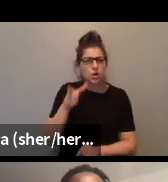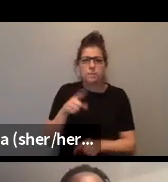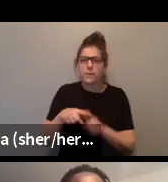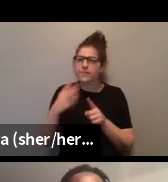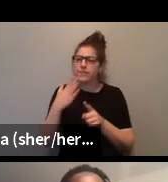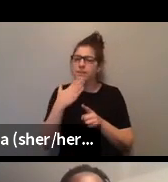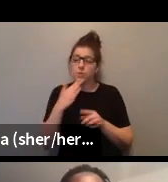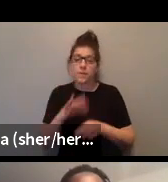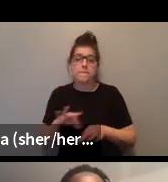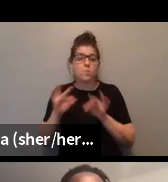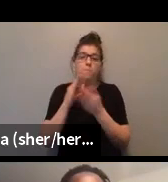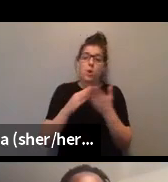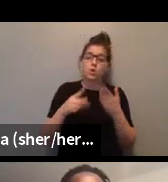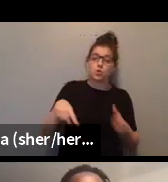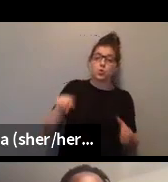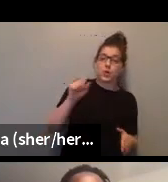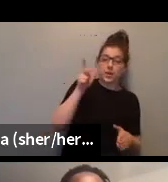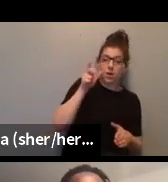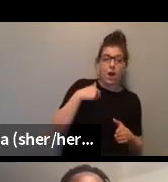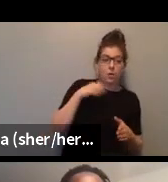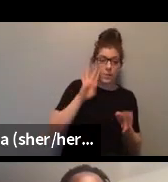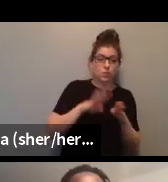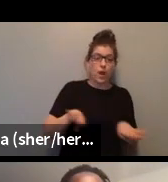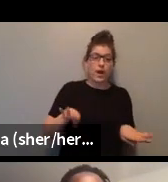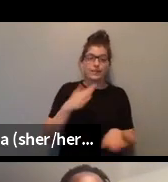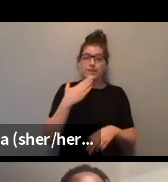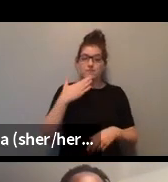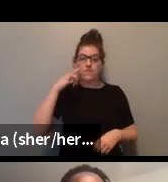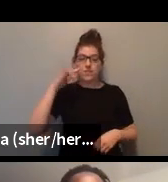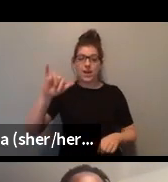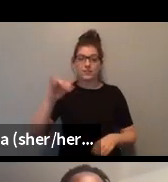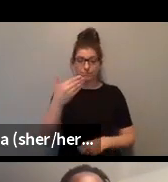so I'll be quiet. Thank you for that, Miguel.